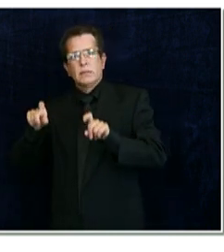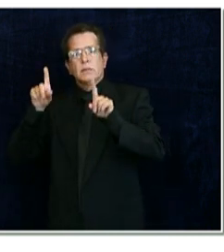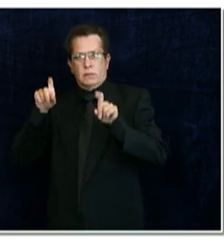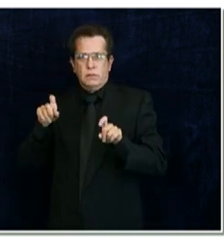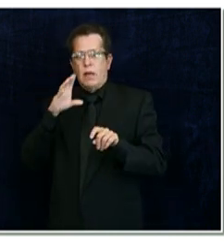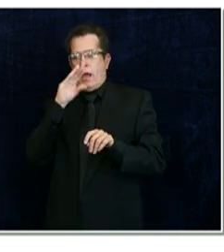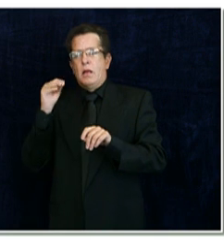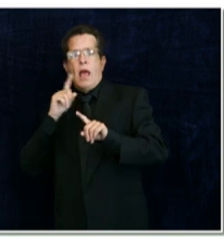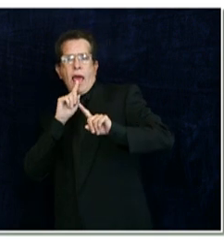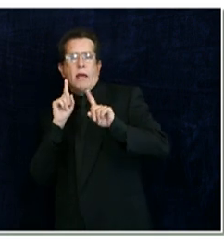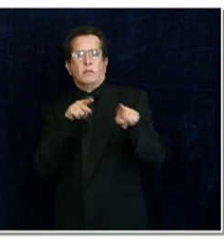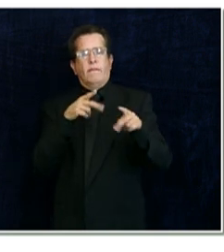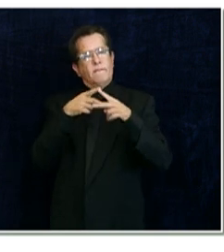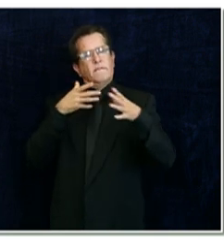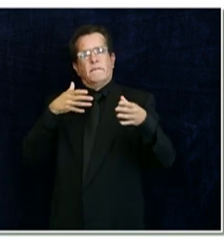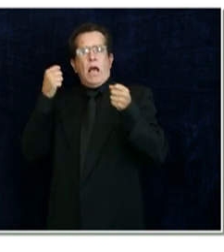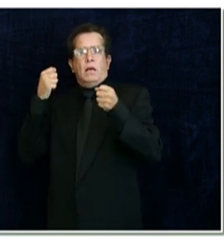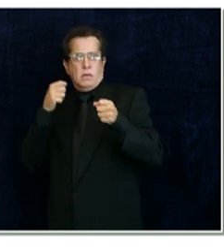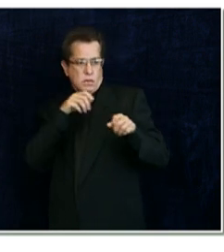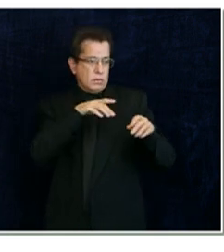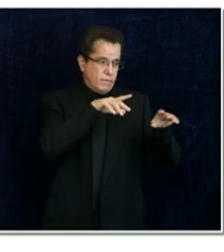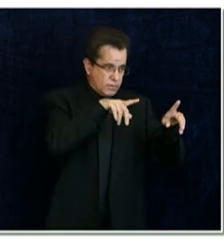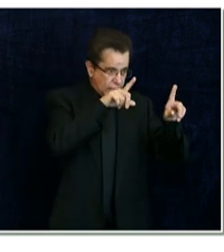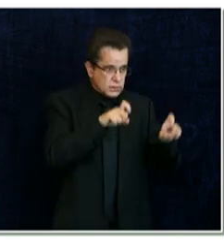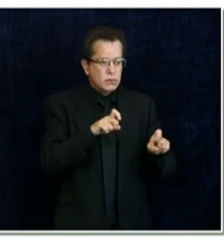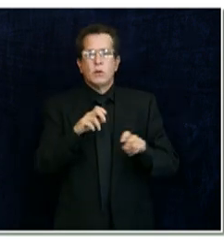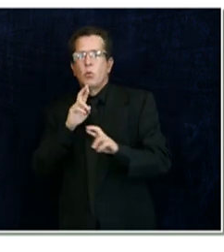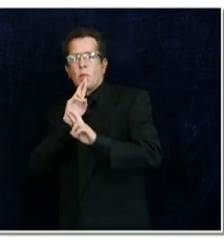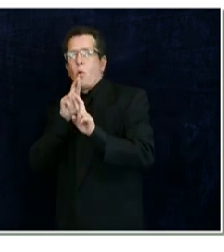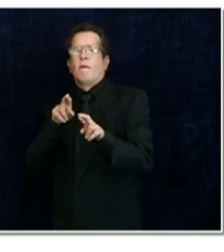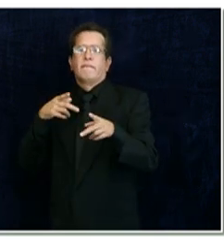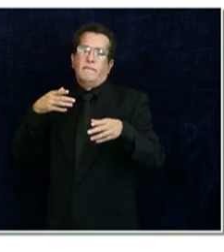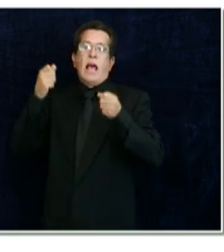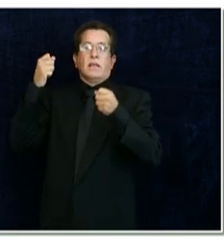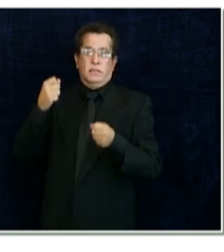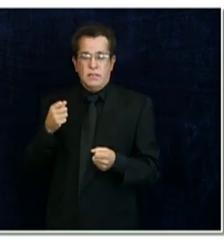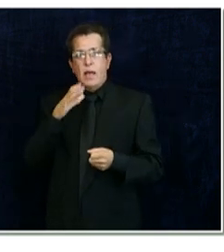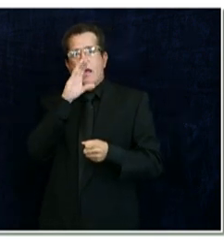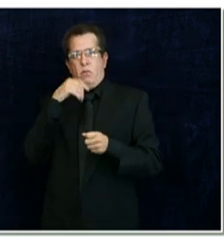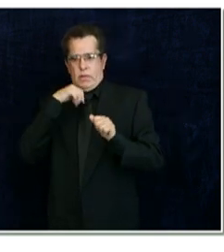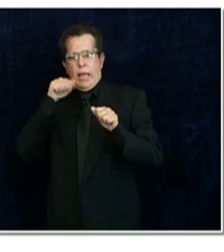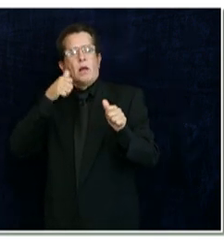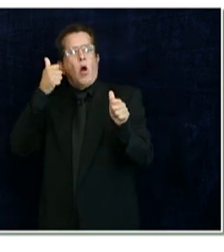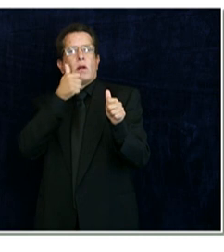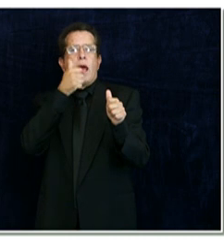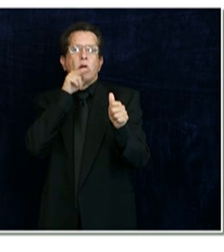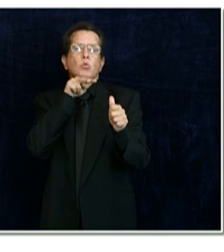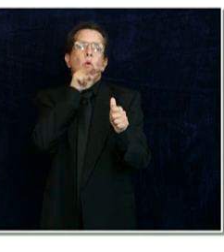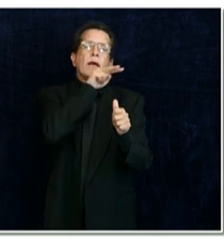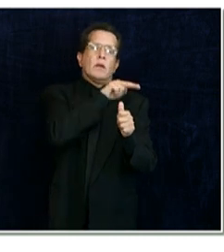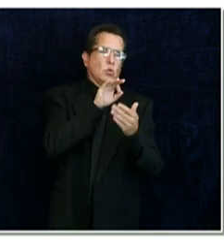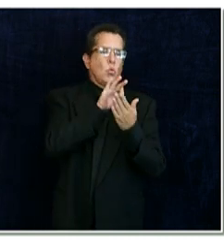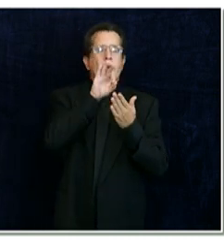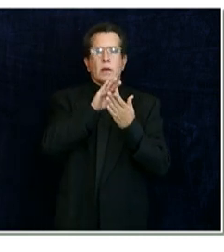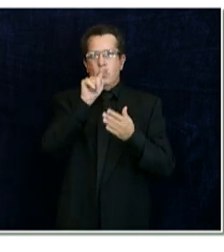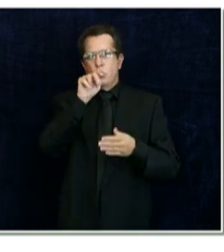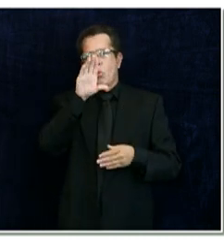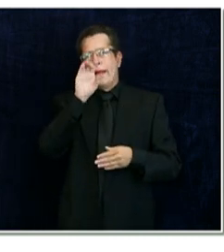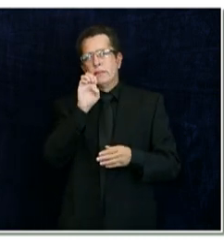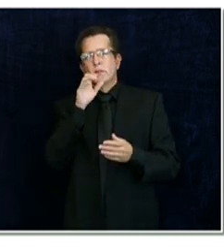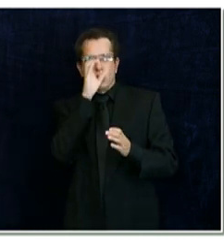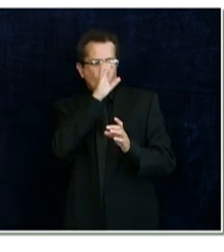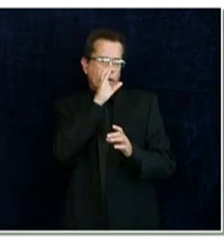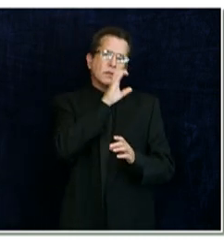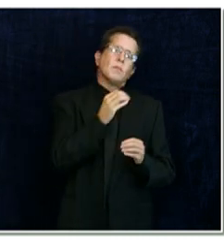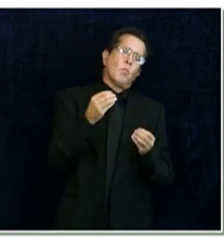around very rapidly so we can begin the case investigation and contact tracing process. Our 14-day average of